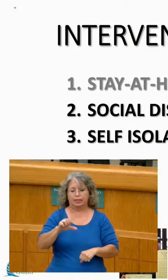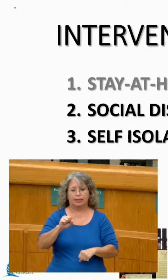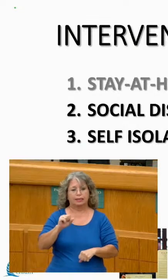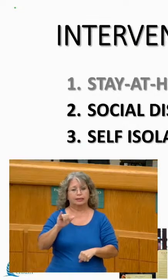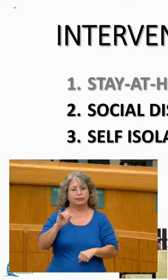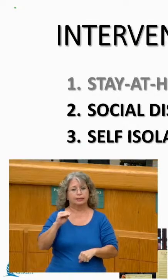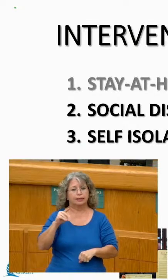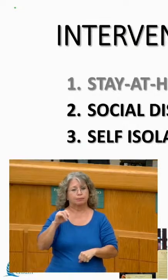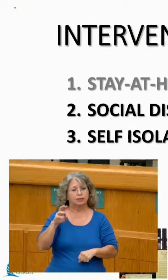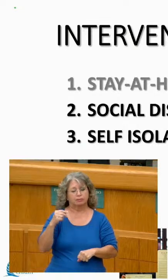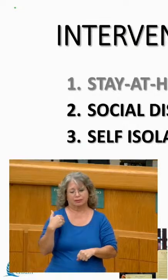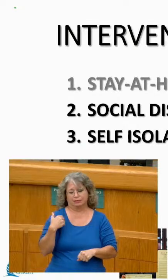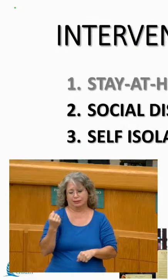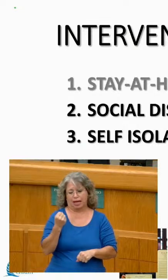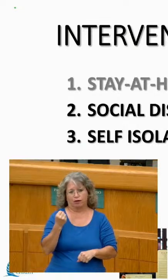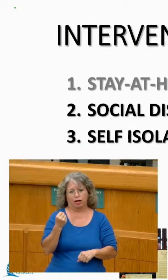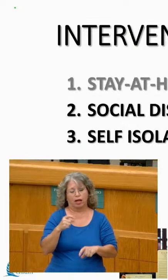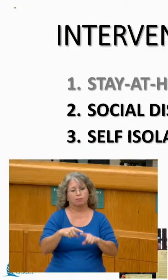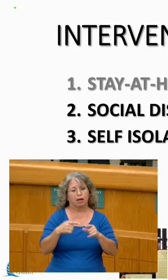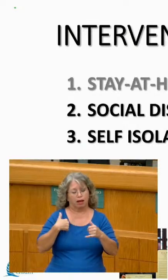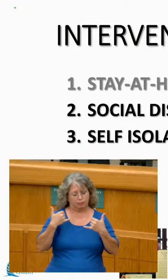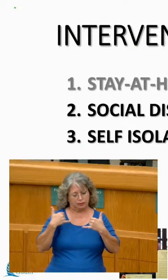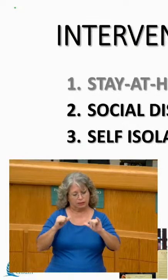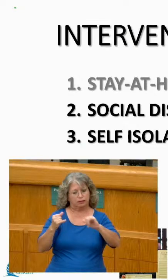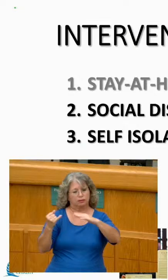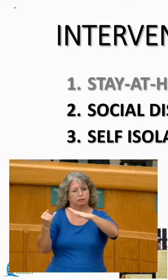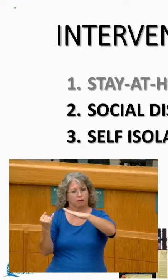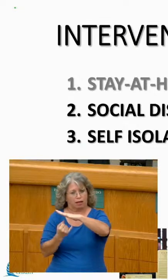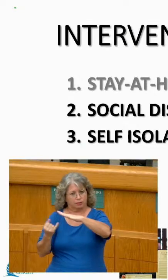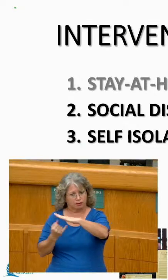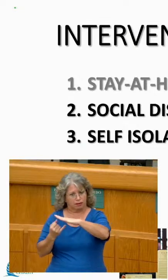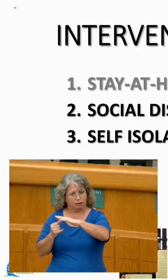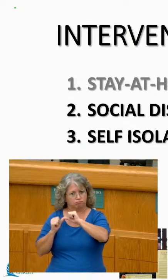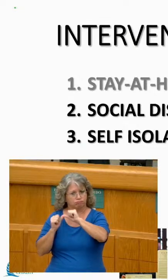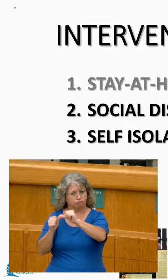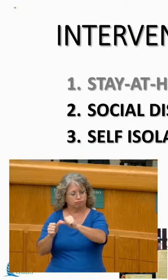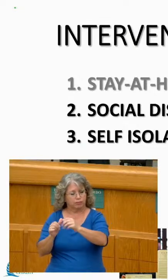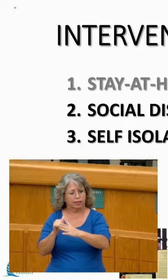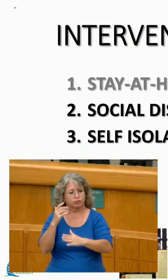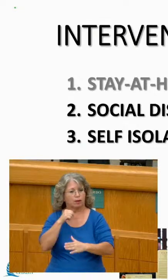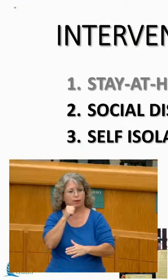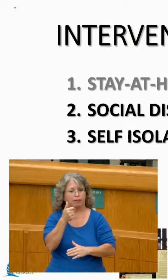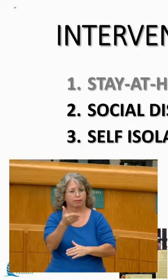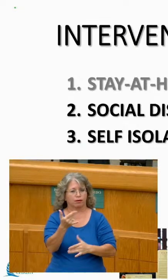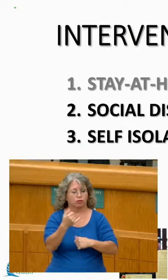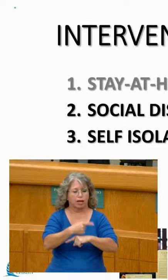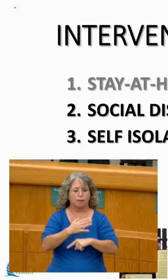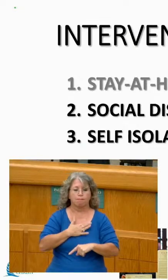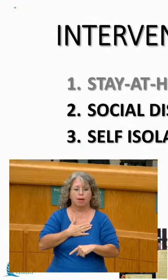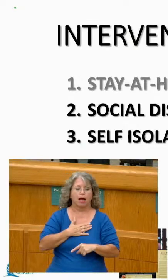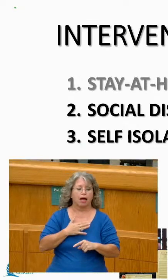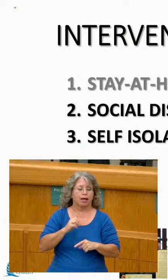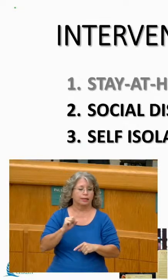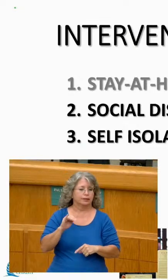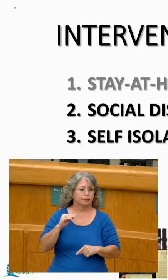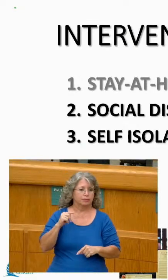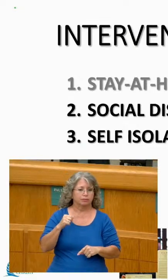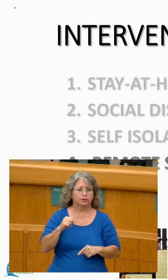I'm continuing to quarantine, and that's why I'm not there today. My symptoms were mild. I seem to be doing